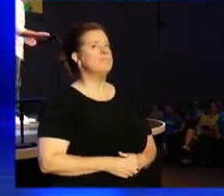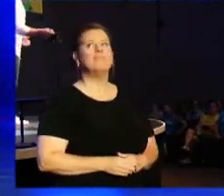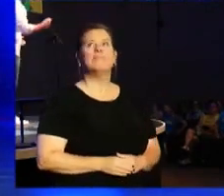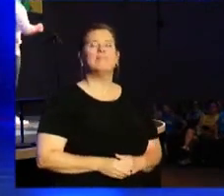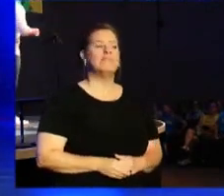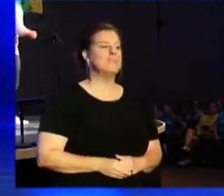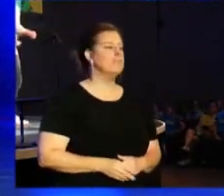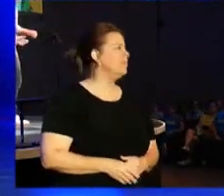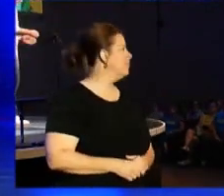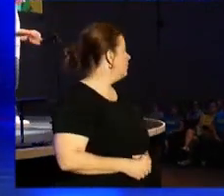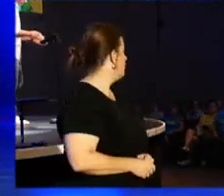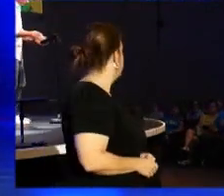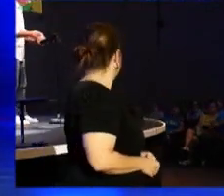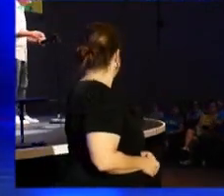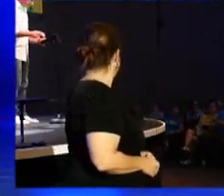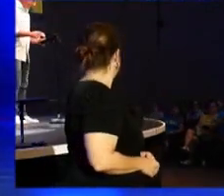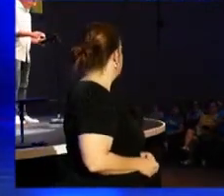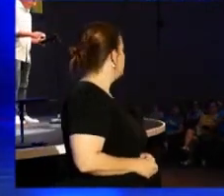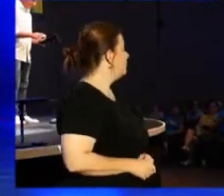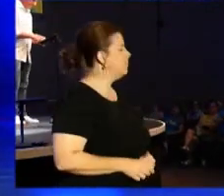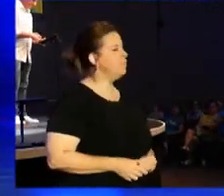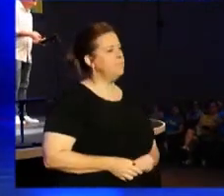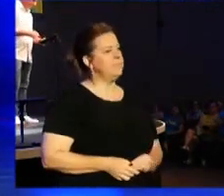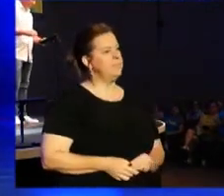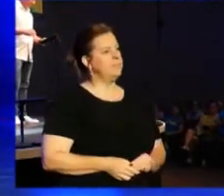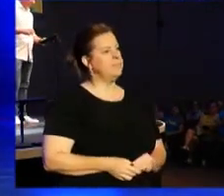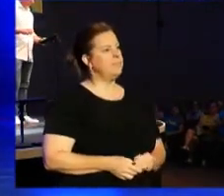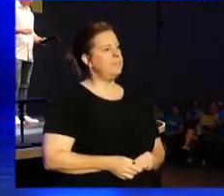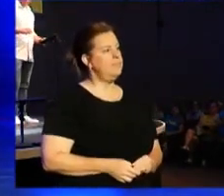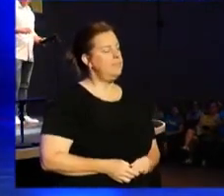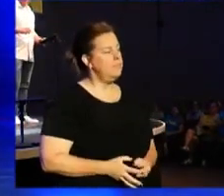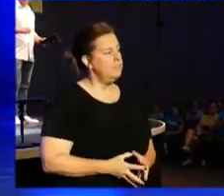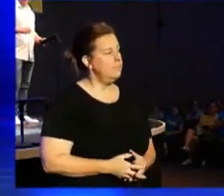$19.95. Or you can get the knockoff at Starbucks for $45.